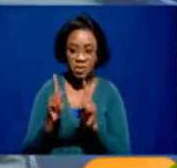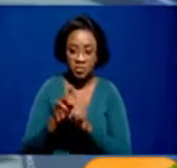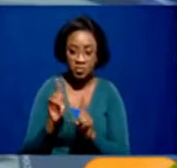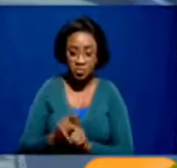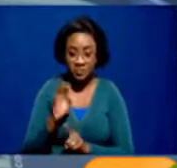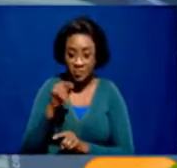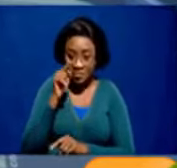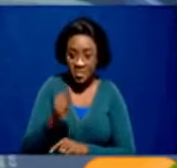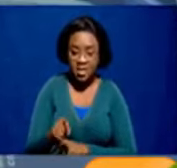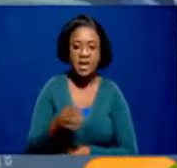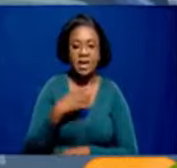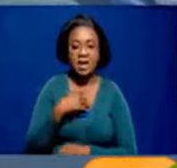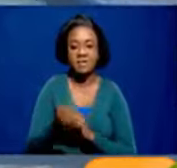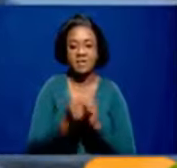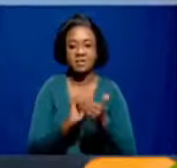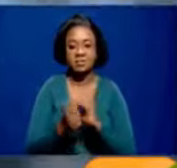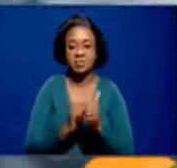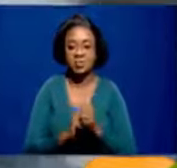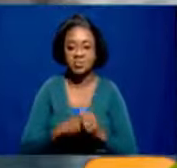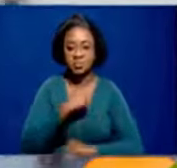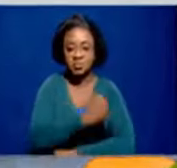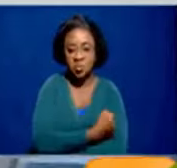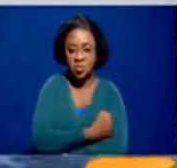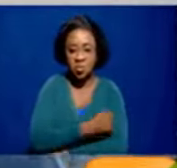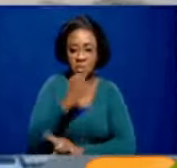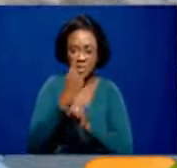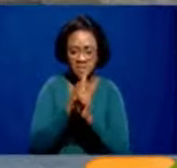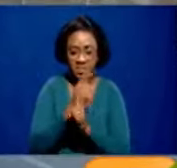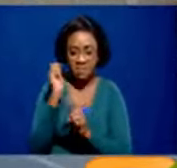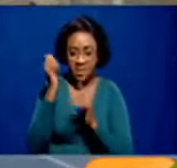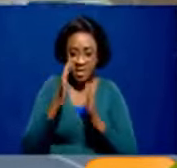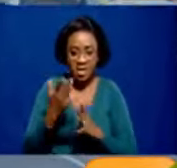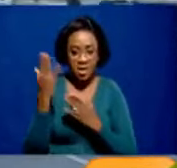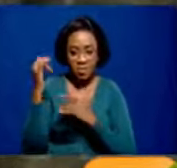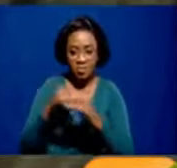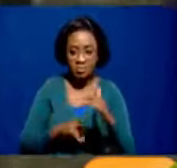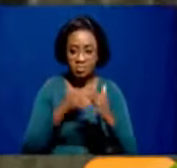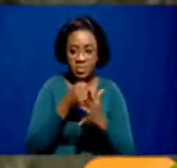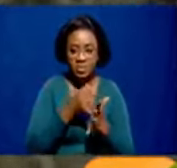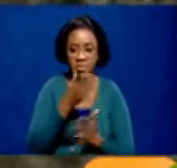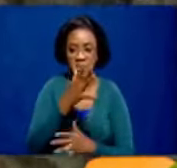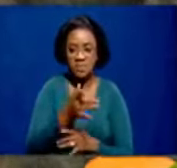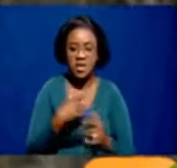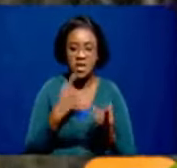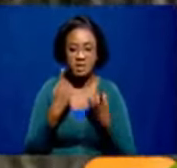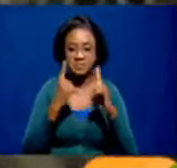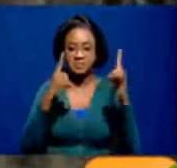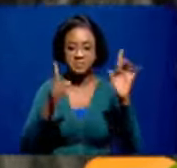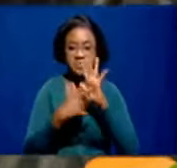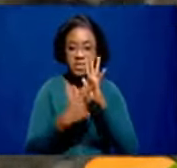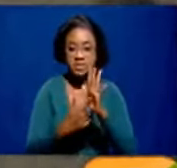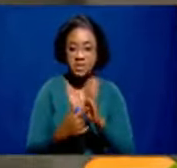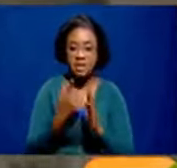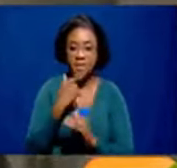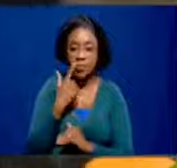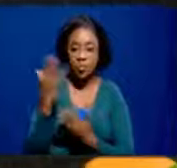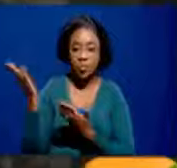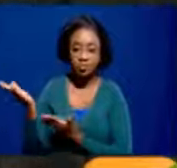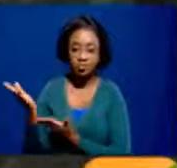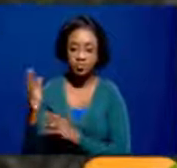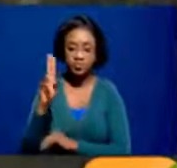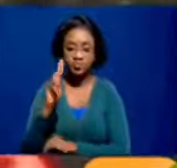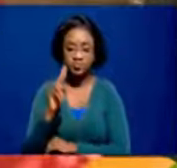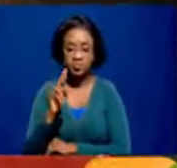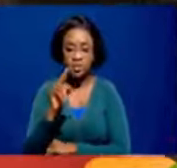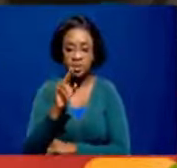Nastic Sports Academy, the home of a number of Kenyan youngsters that hope to make it big in football. One of the biggest exports to Nastic